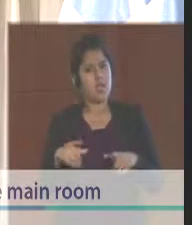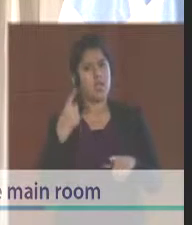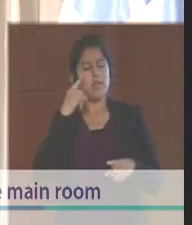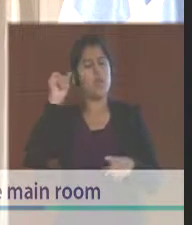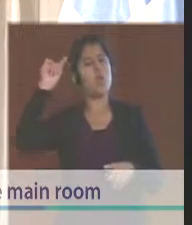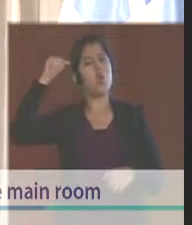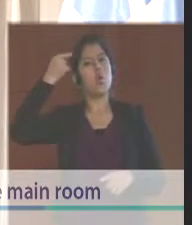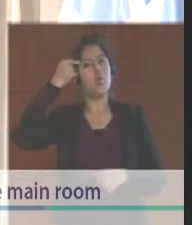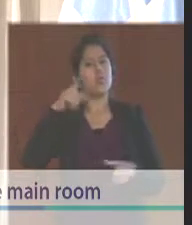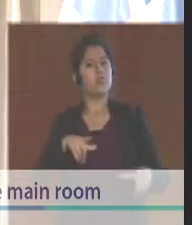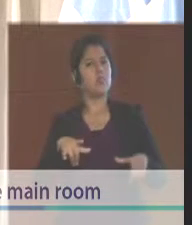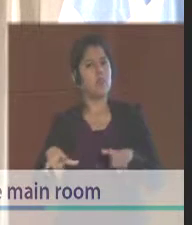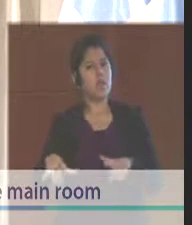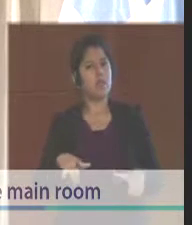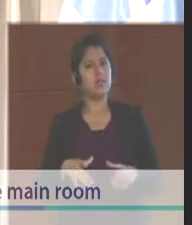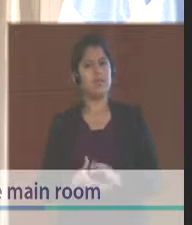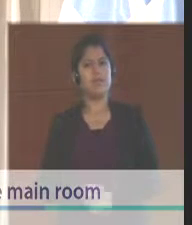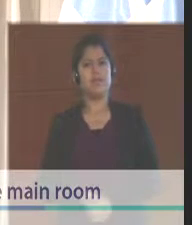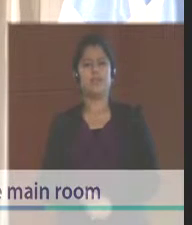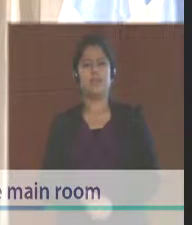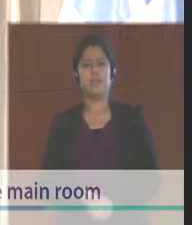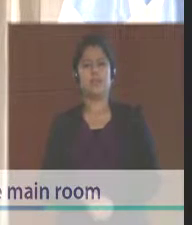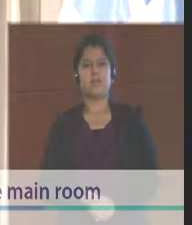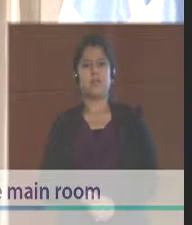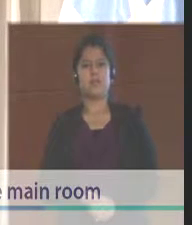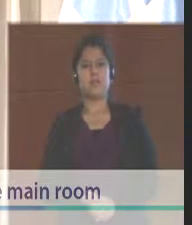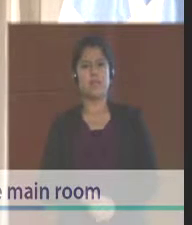planning activities of local governments.